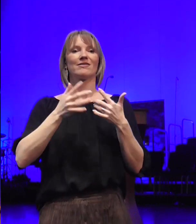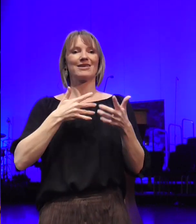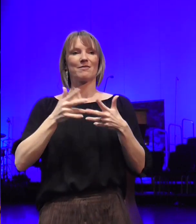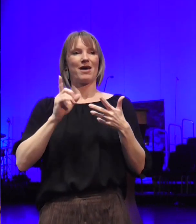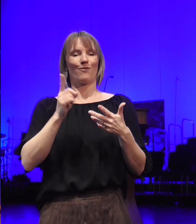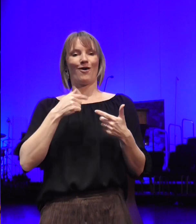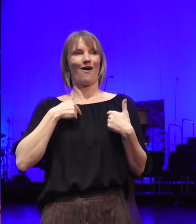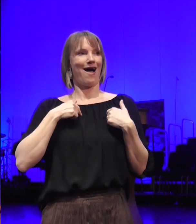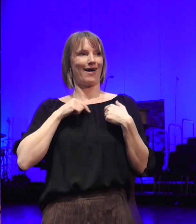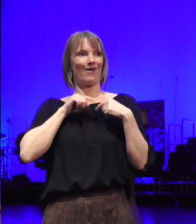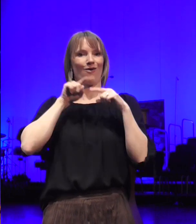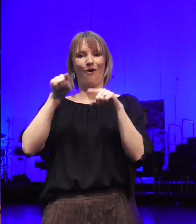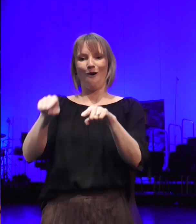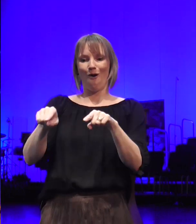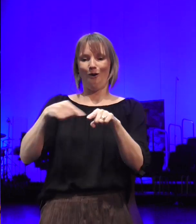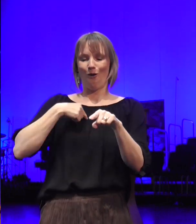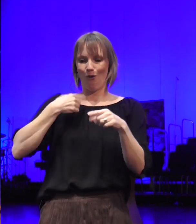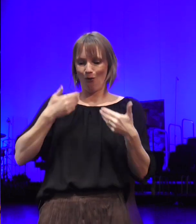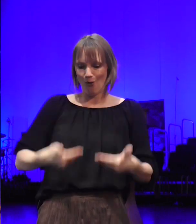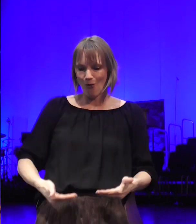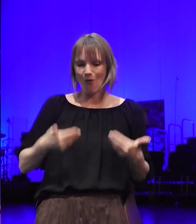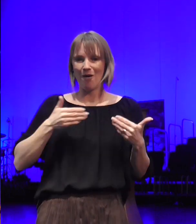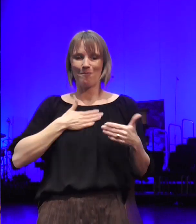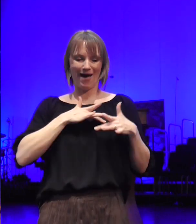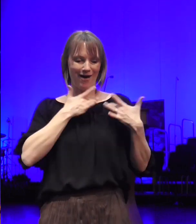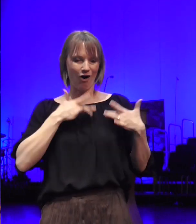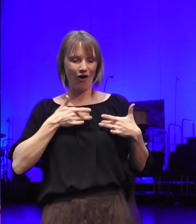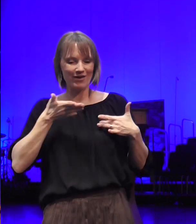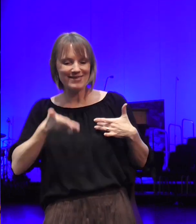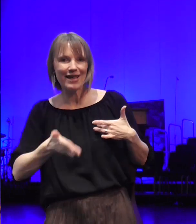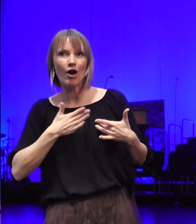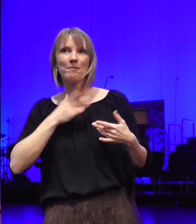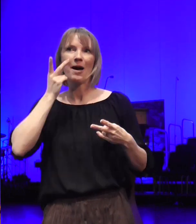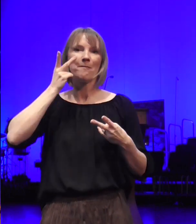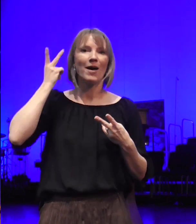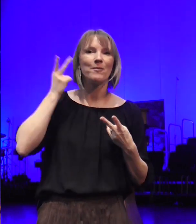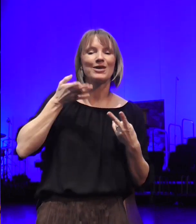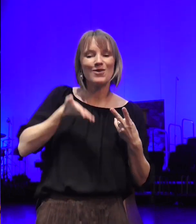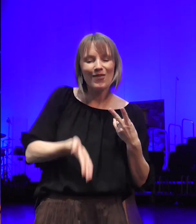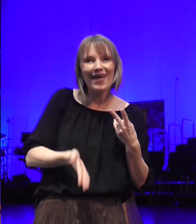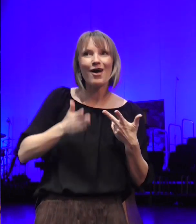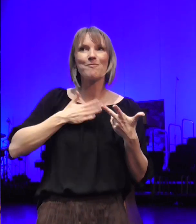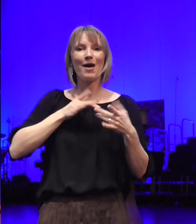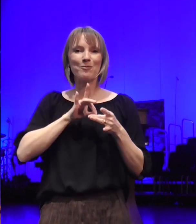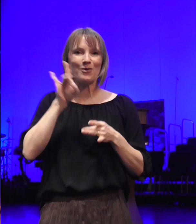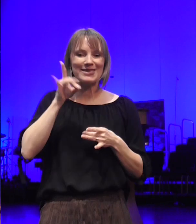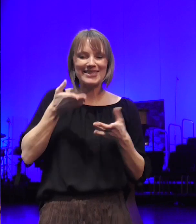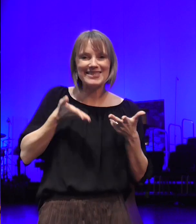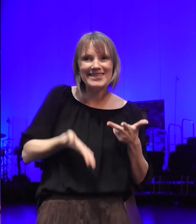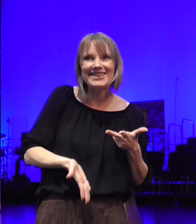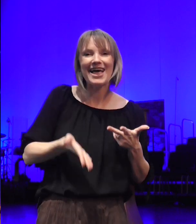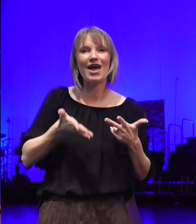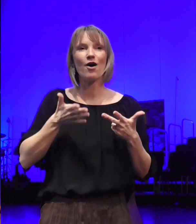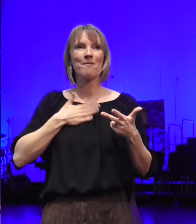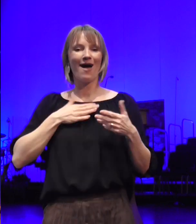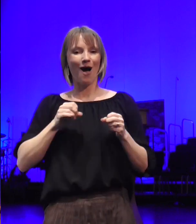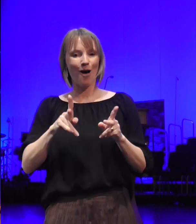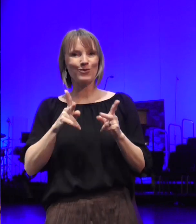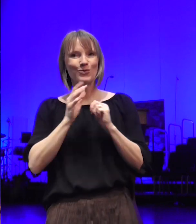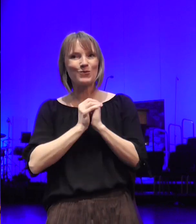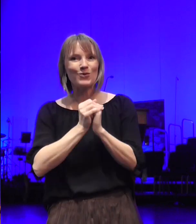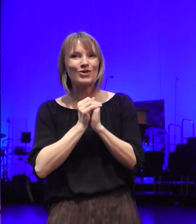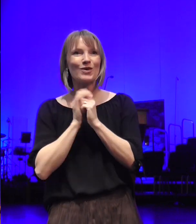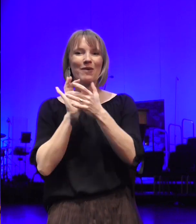is where my heart is and my memories are and my presence is and my opportunity to worship and